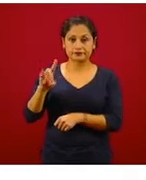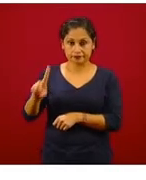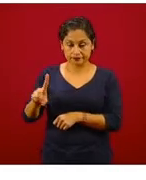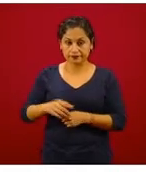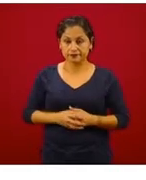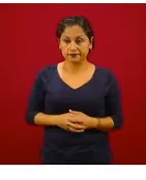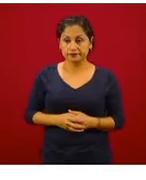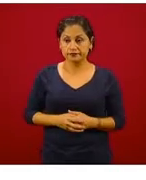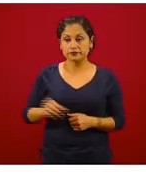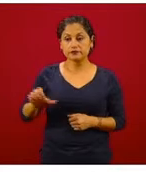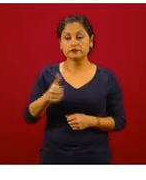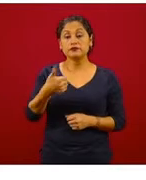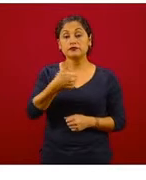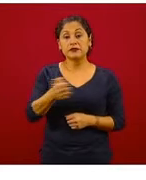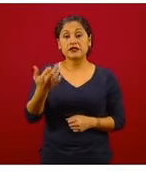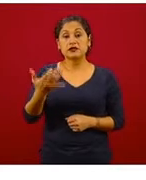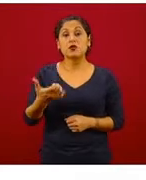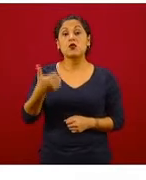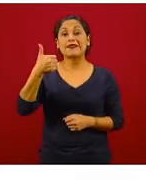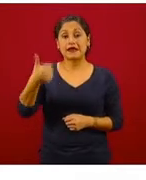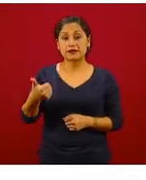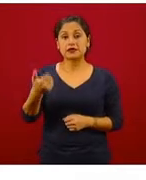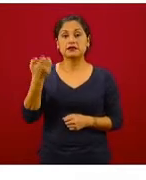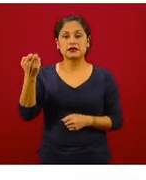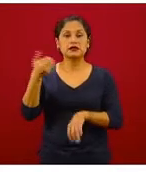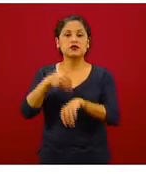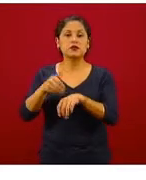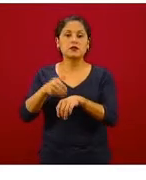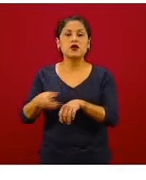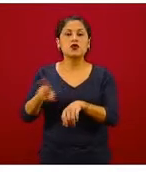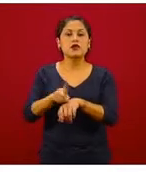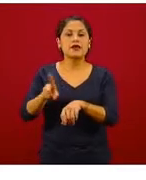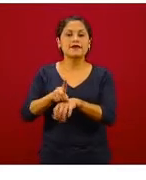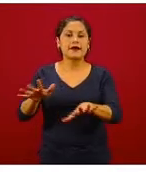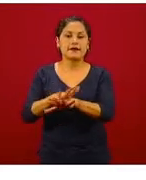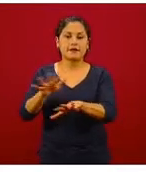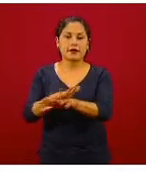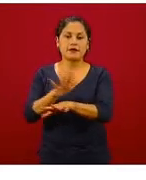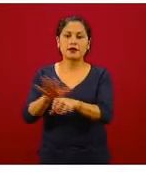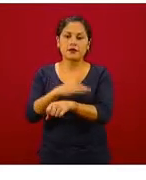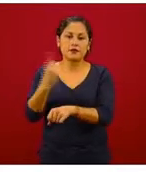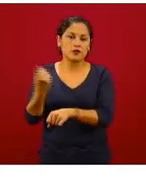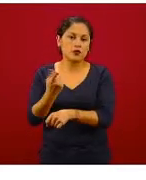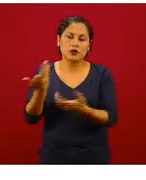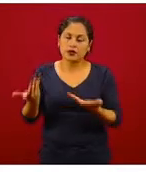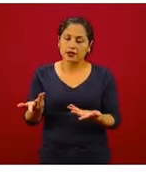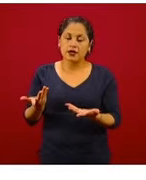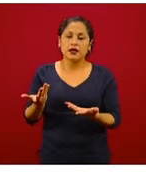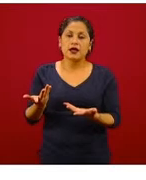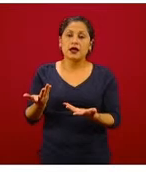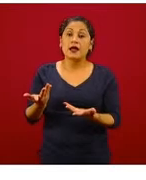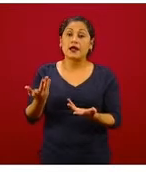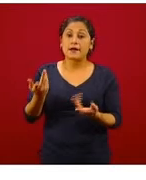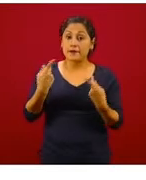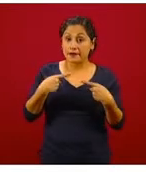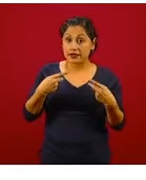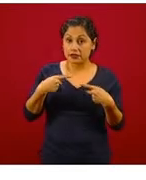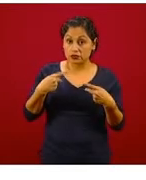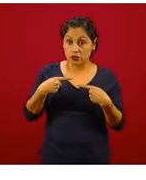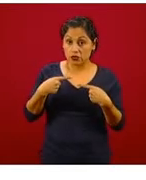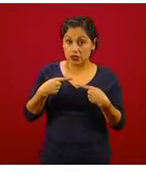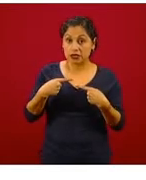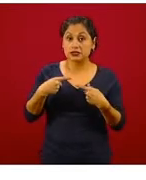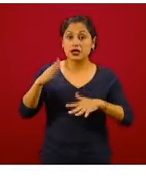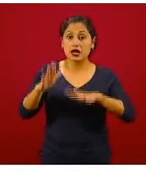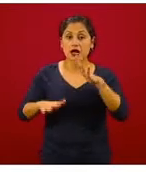represented here as a bar graph. We have 656 suspected deaths, and this changes